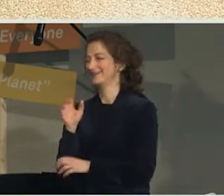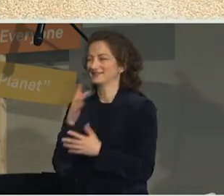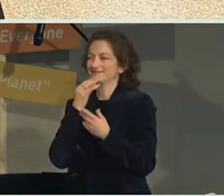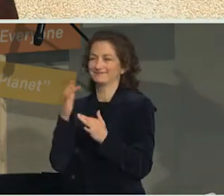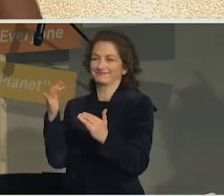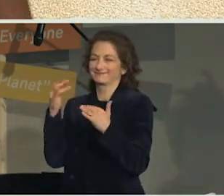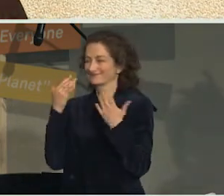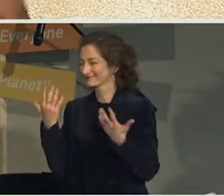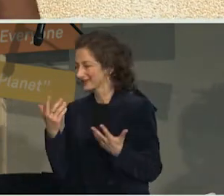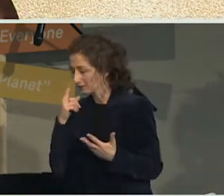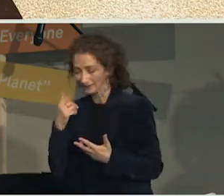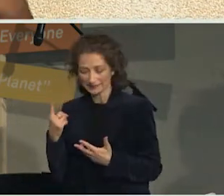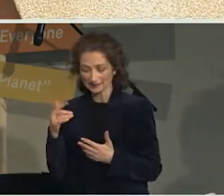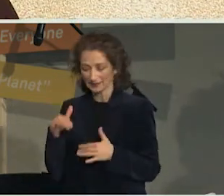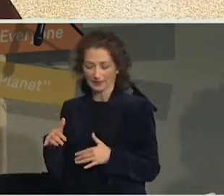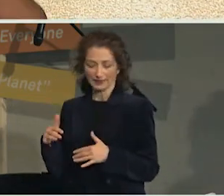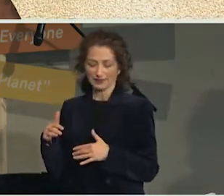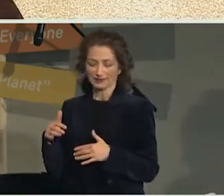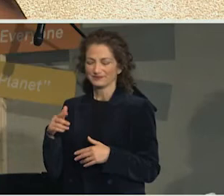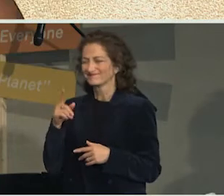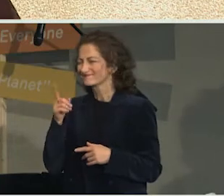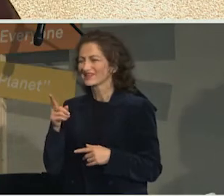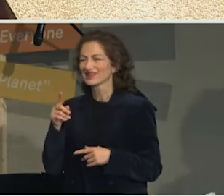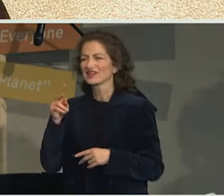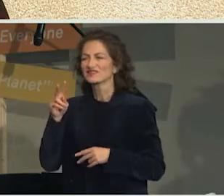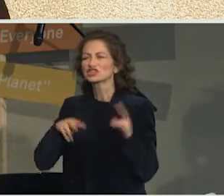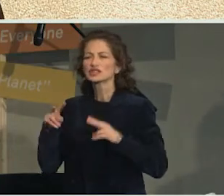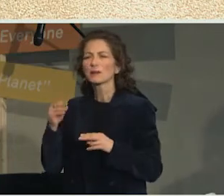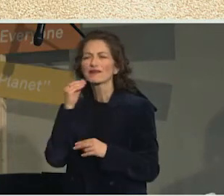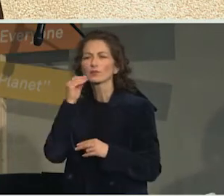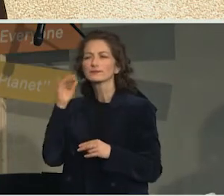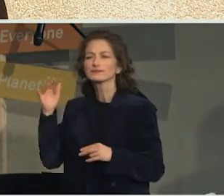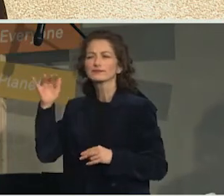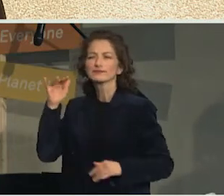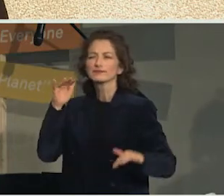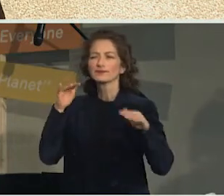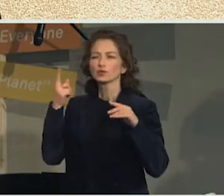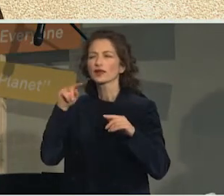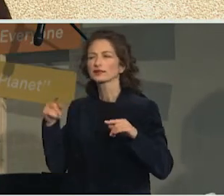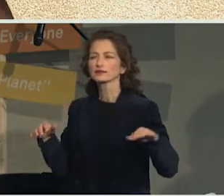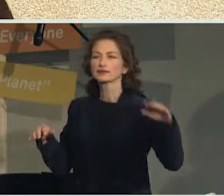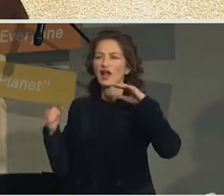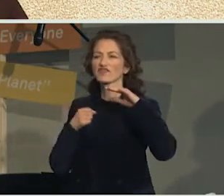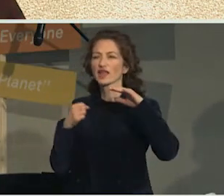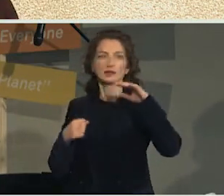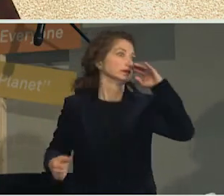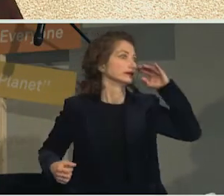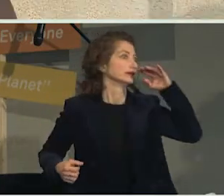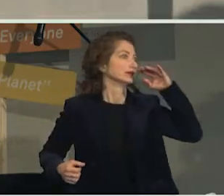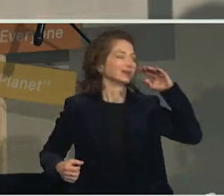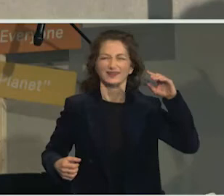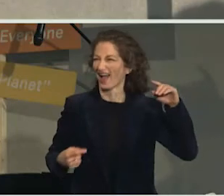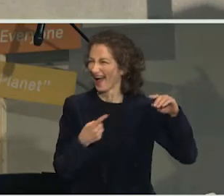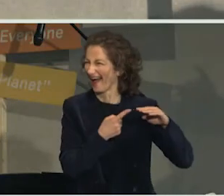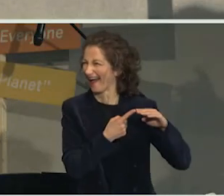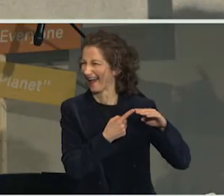my God. It's like, you know when you have a lot of different perfumes that you smelled, great perfumes, and then you smell the coffee? That's what that was, right? Like